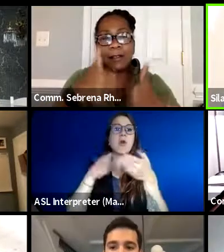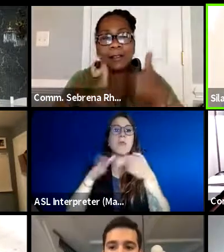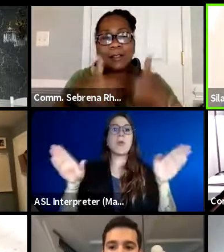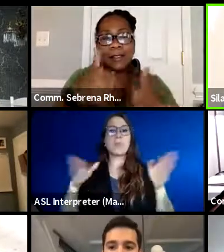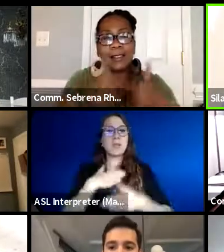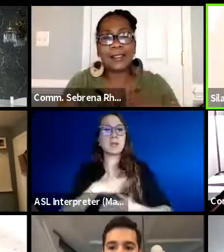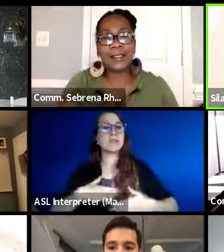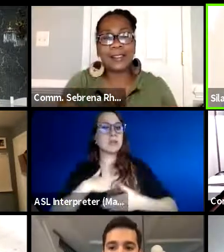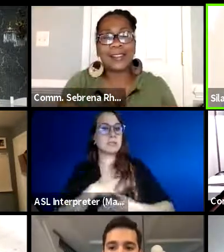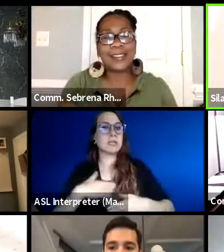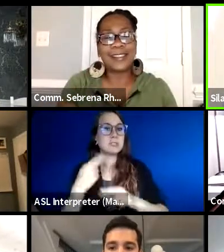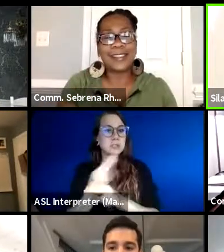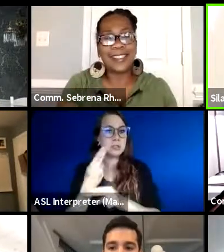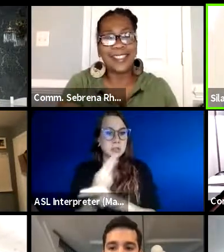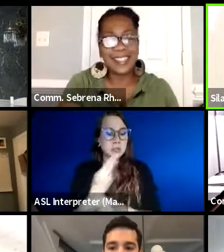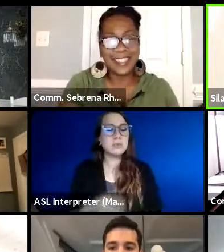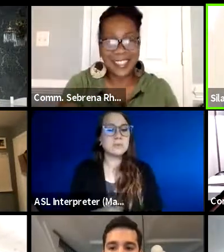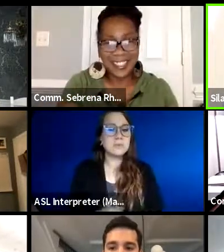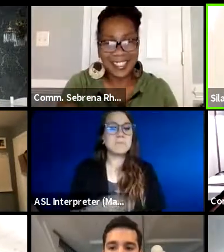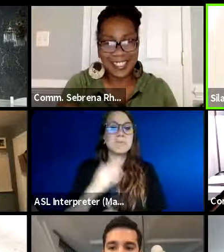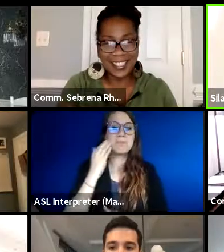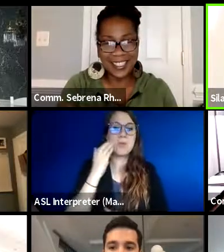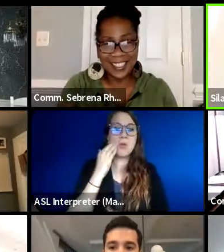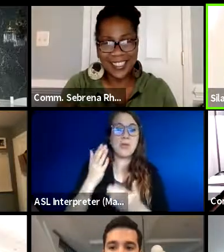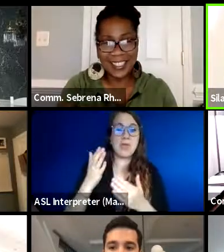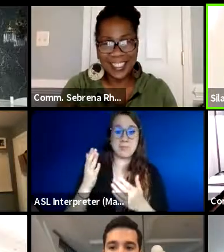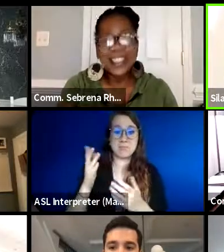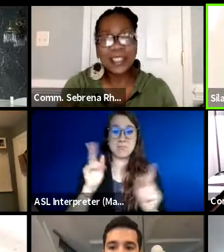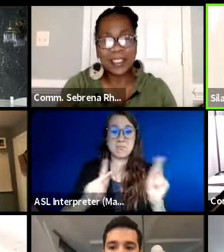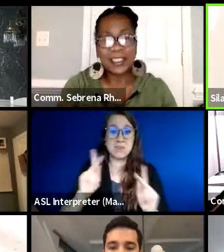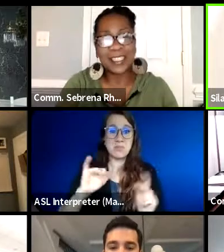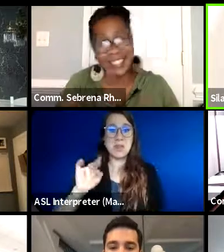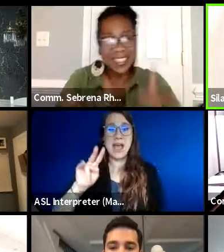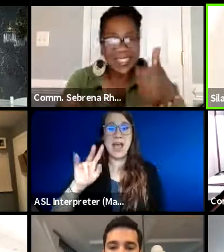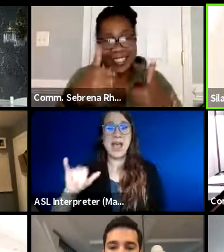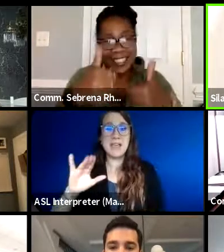use. And so I know that the folks in Ivy City are really excited